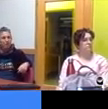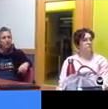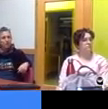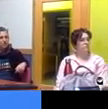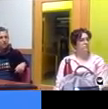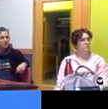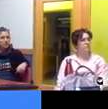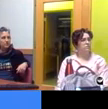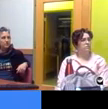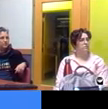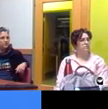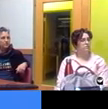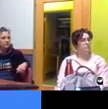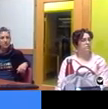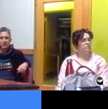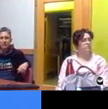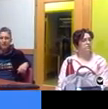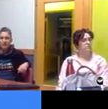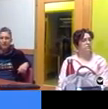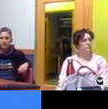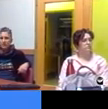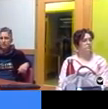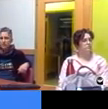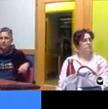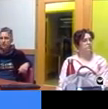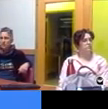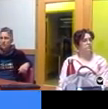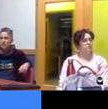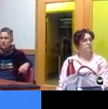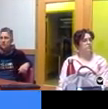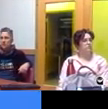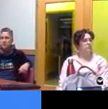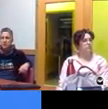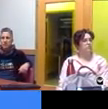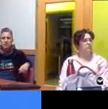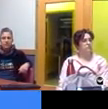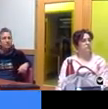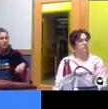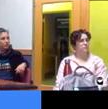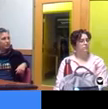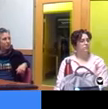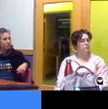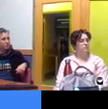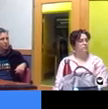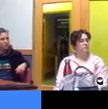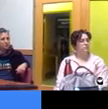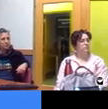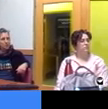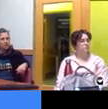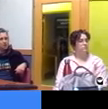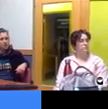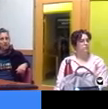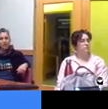need to just really take that very seriously, because patients come to us with pretty hard